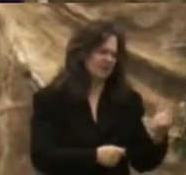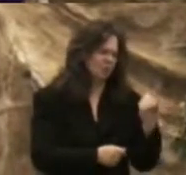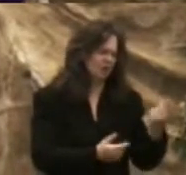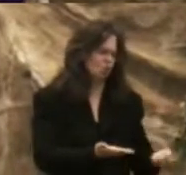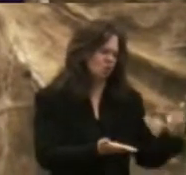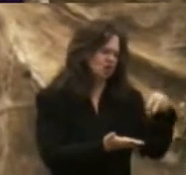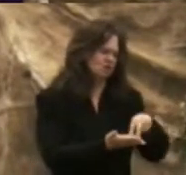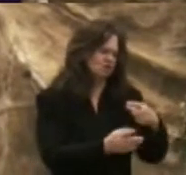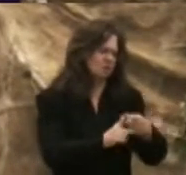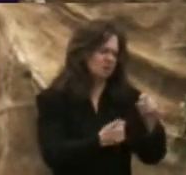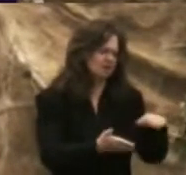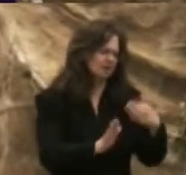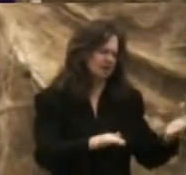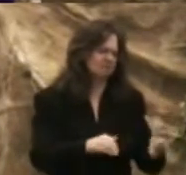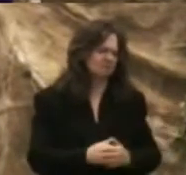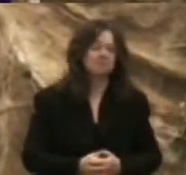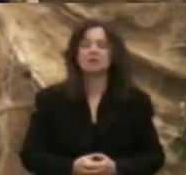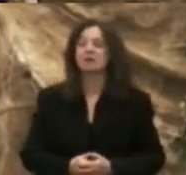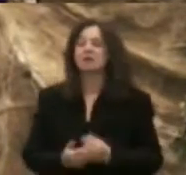The Gospel of our Lord.